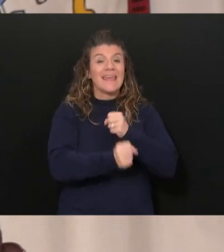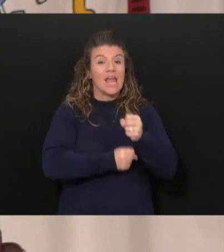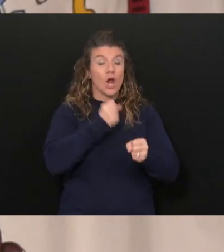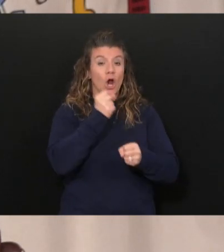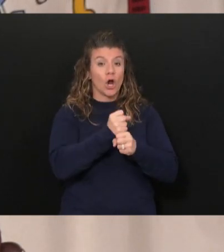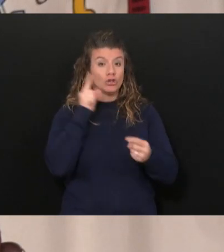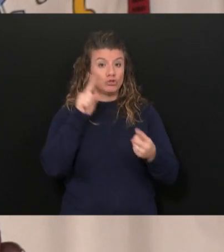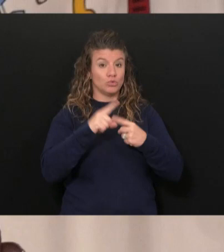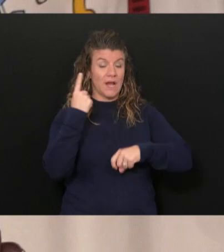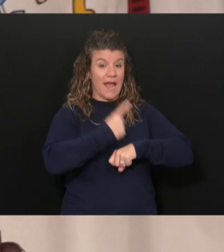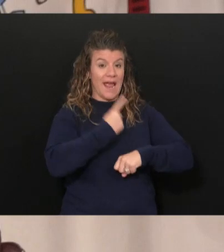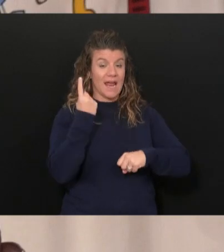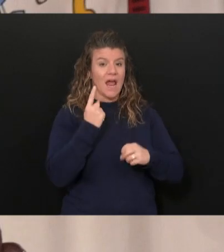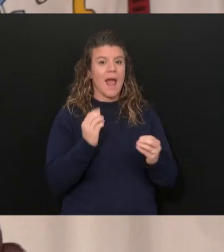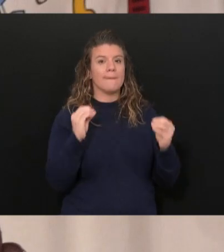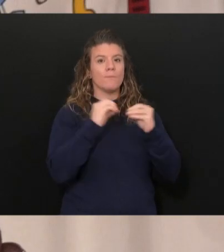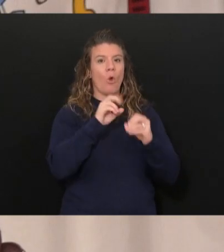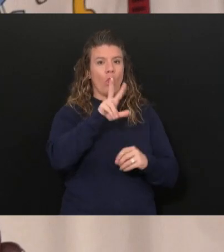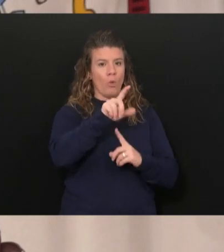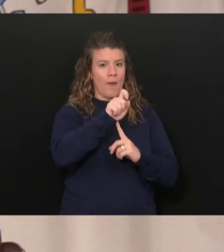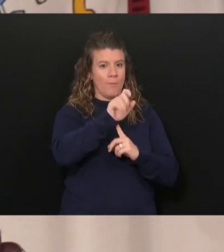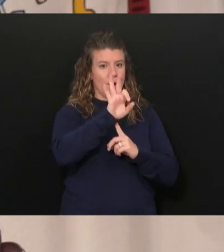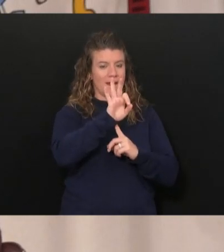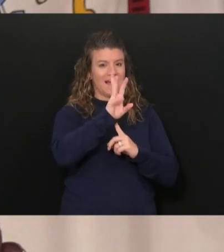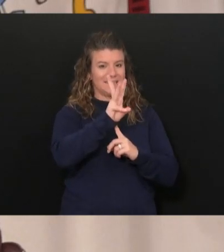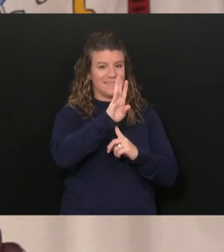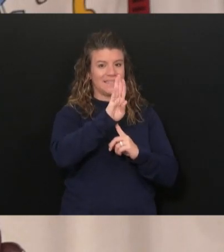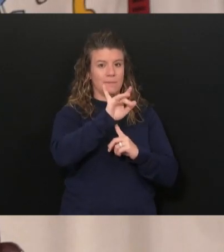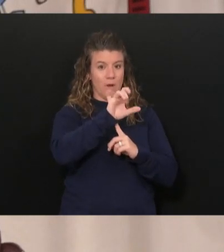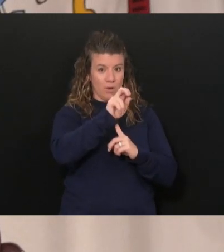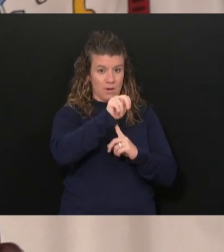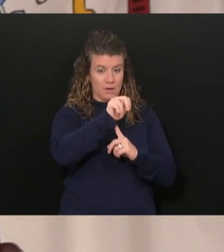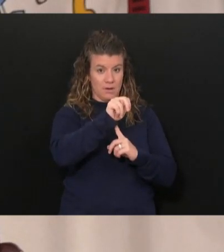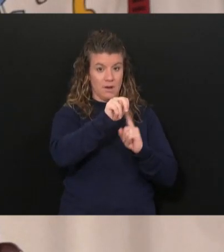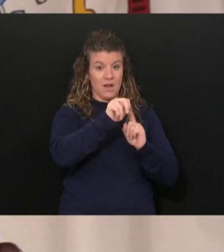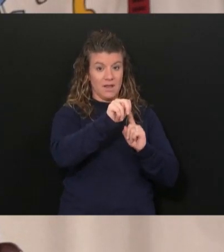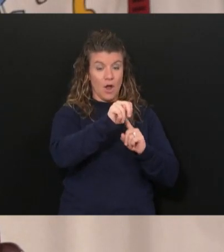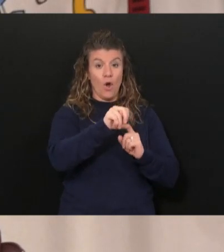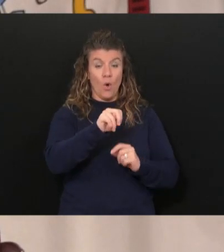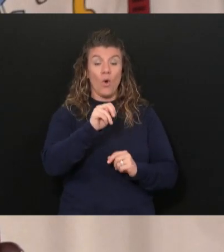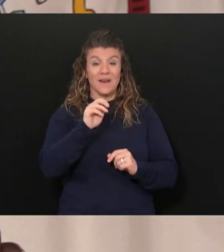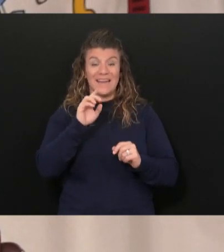more than $3.69 billion were